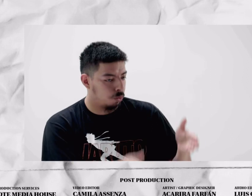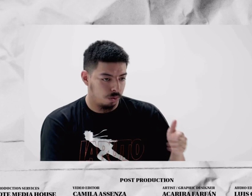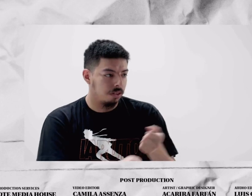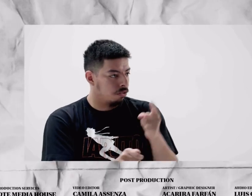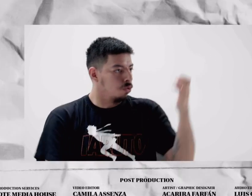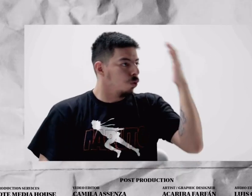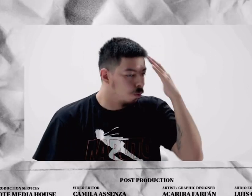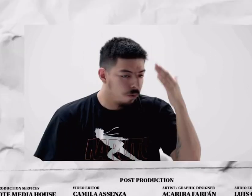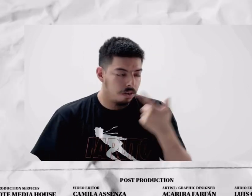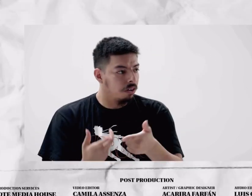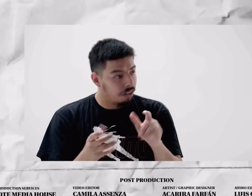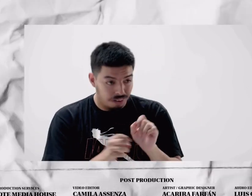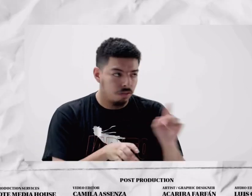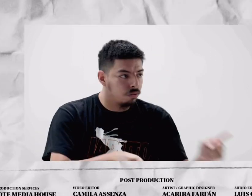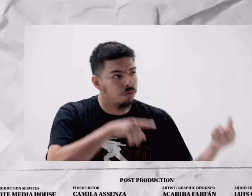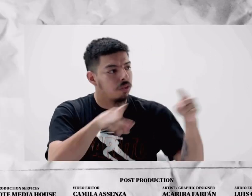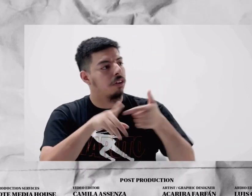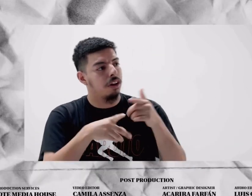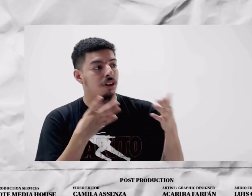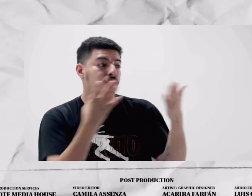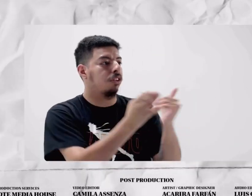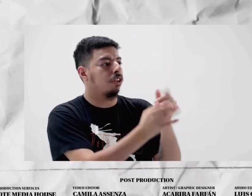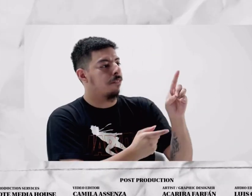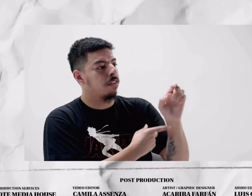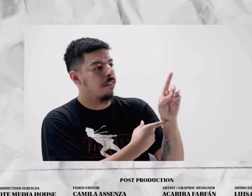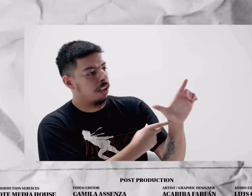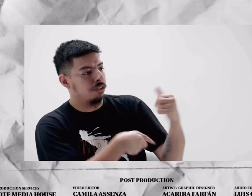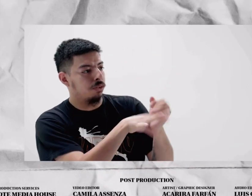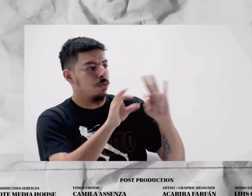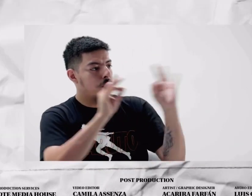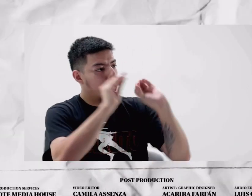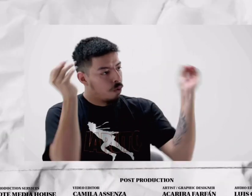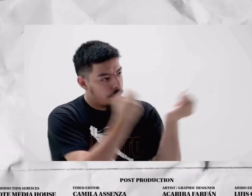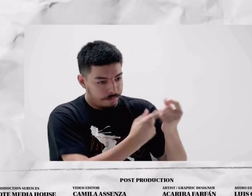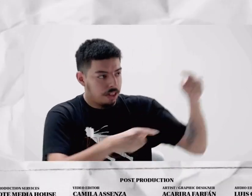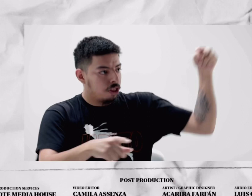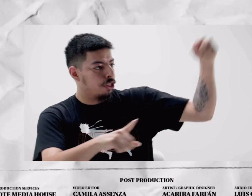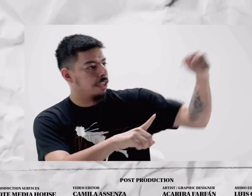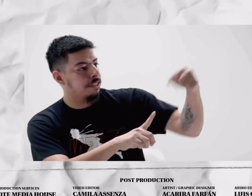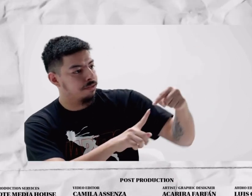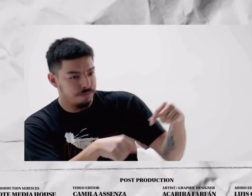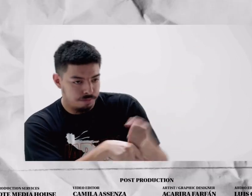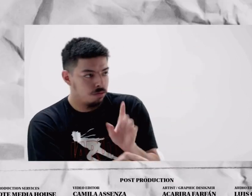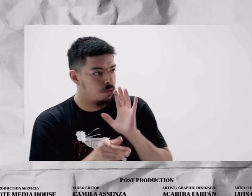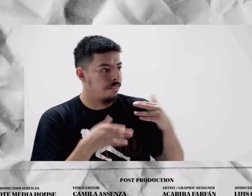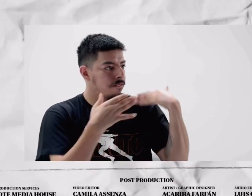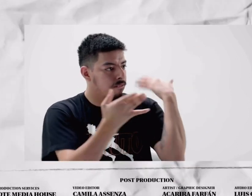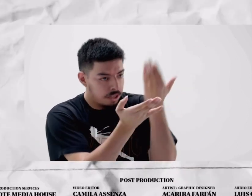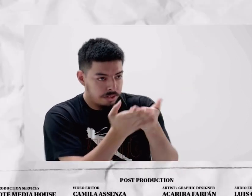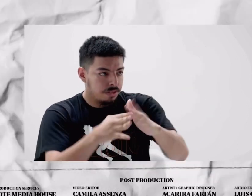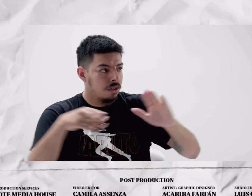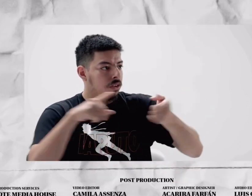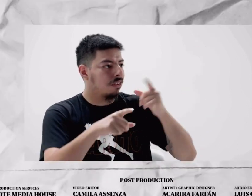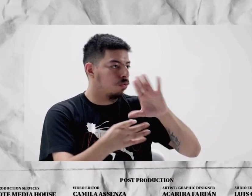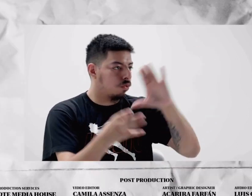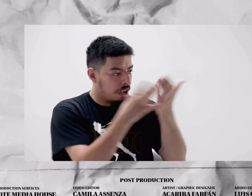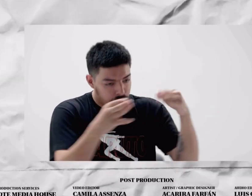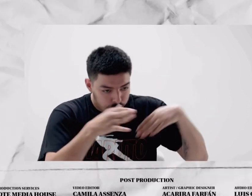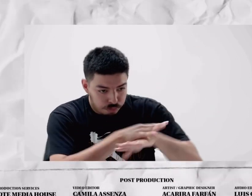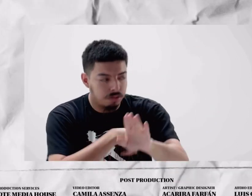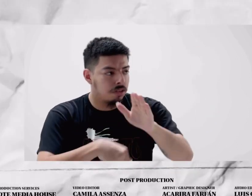facilities, getting them in touch with people that may know, you know, and then she can suggest people from the organization